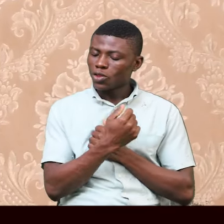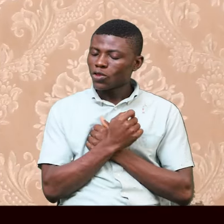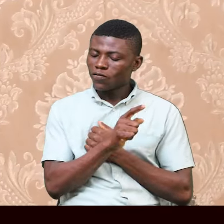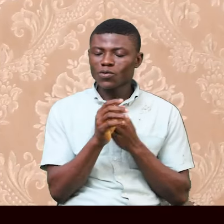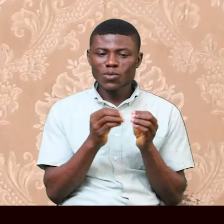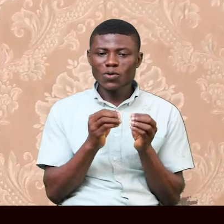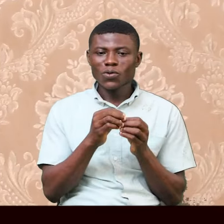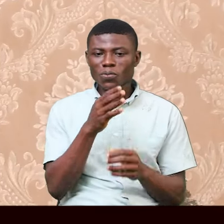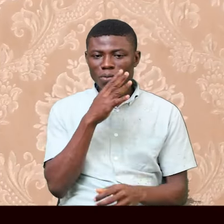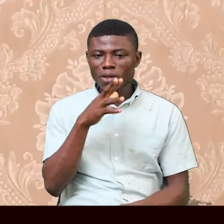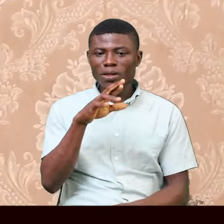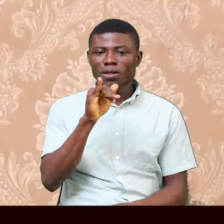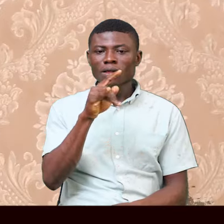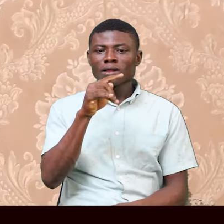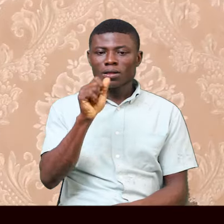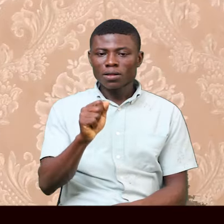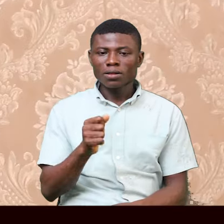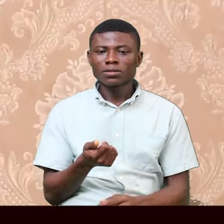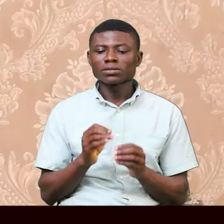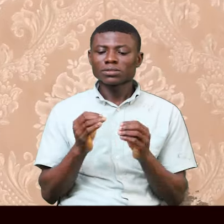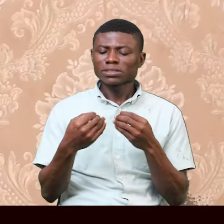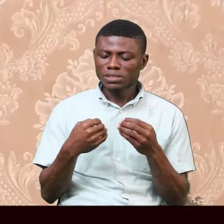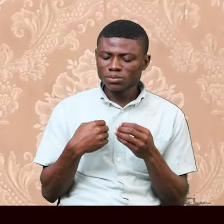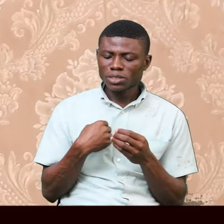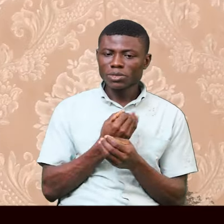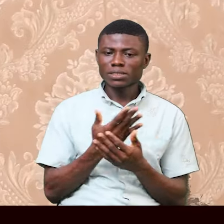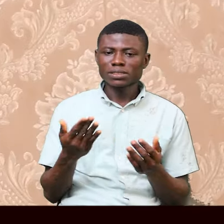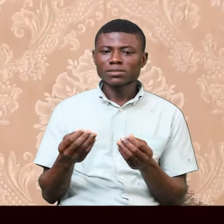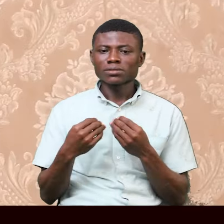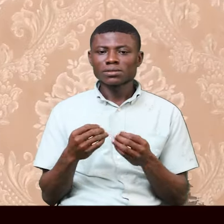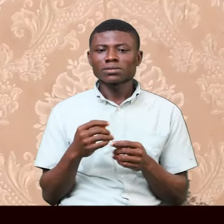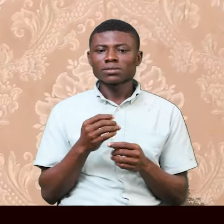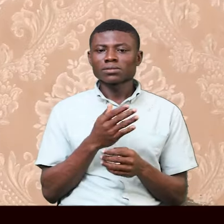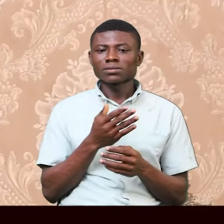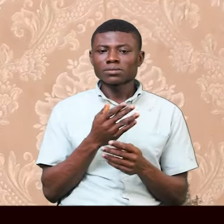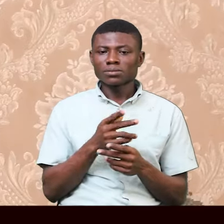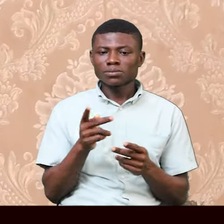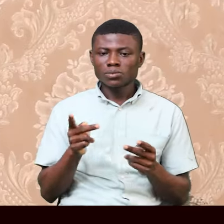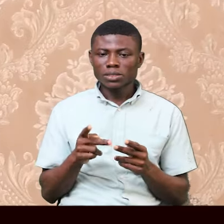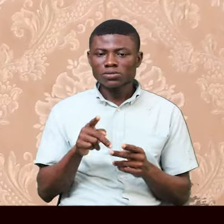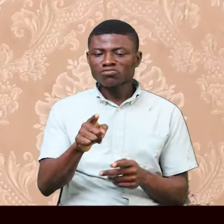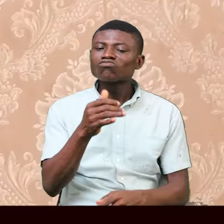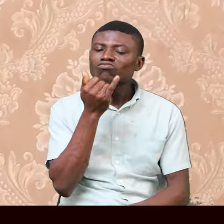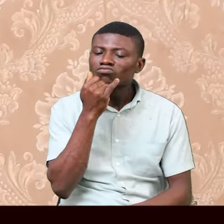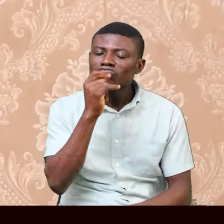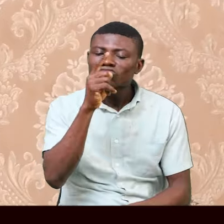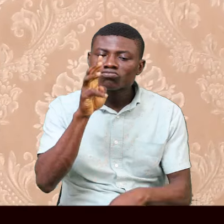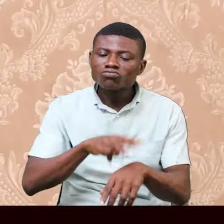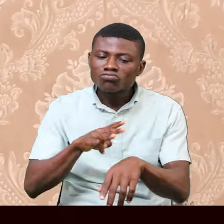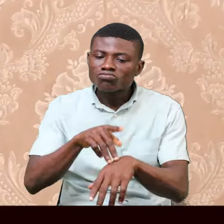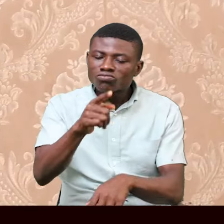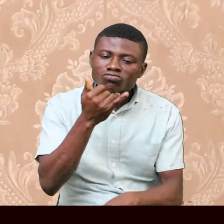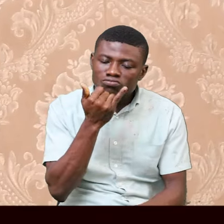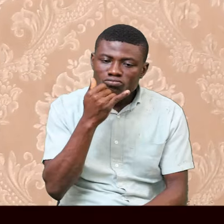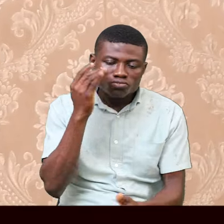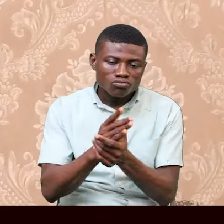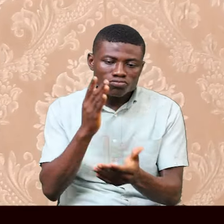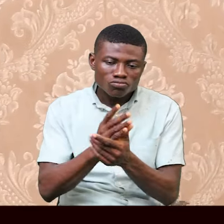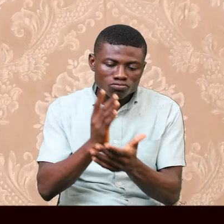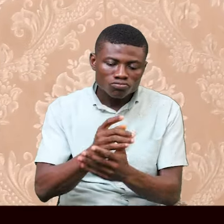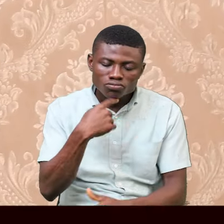pa, what chin me, baby, I'm a qua. Baby, I'm a man, you to me, the simming him said, baby, one in a year. Oh, can't